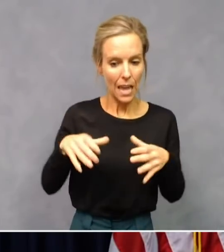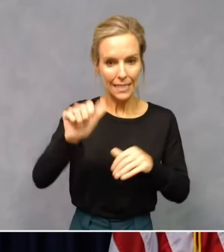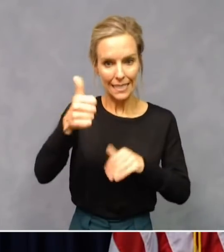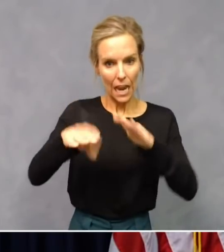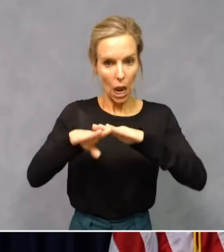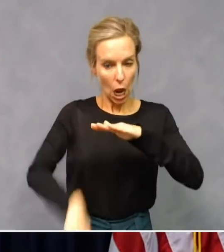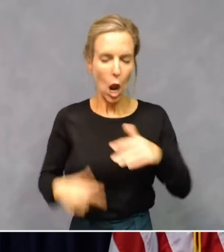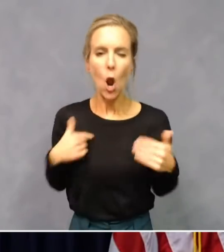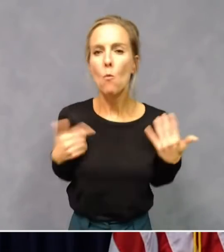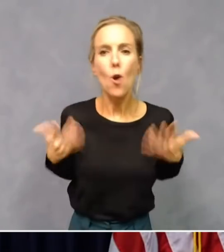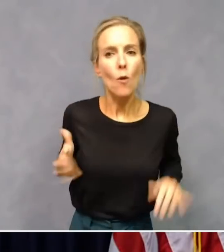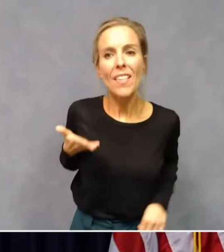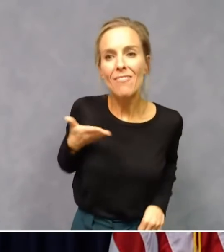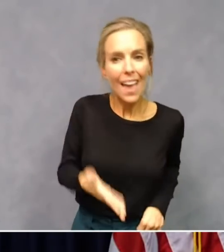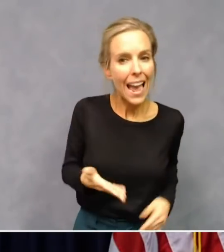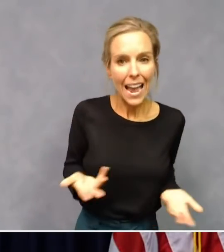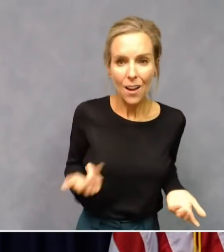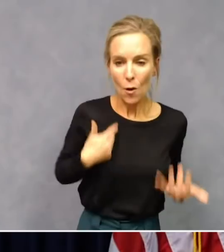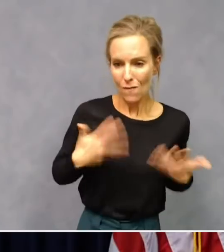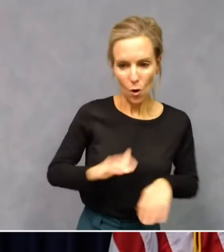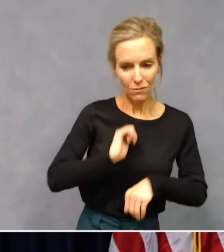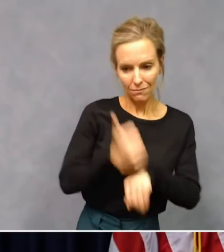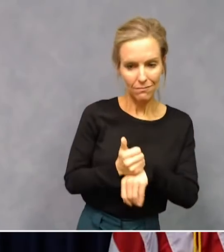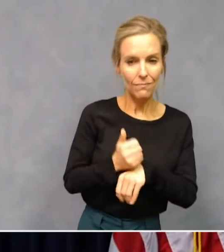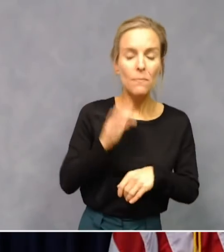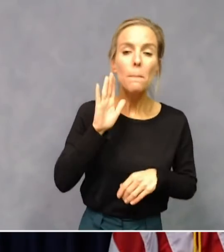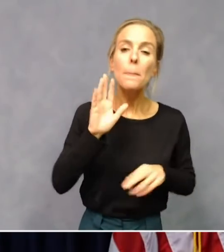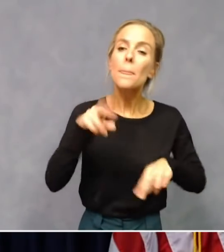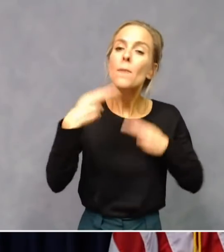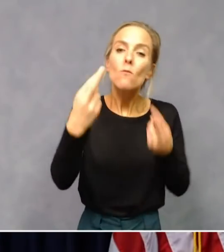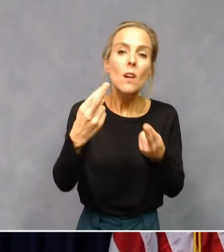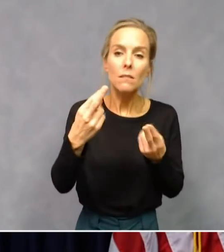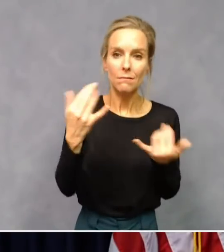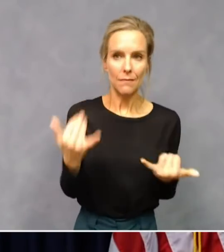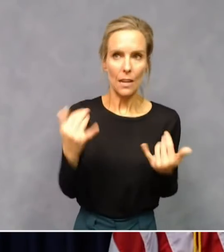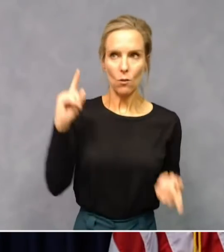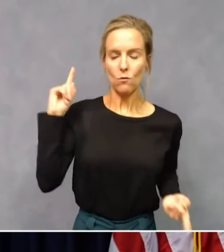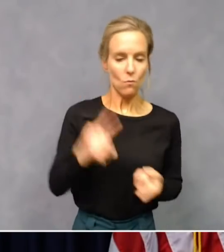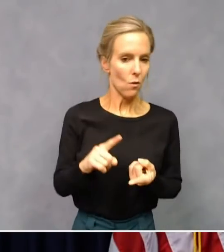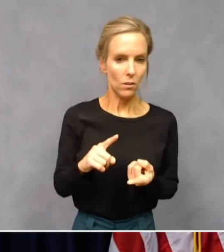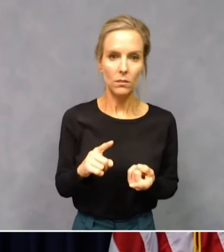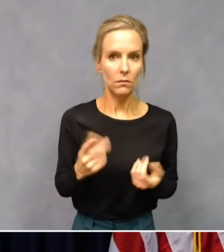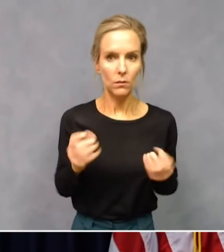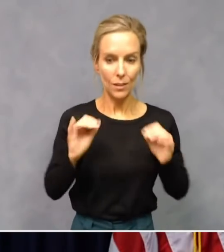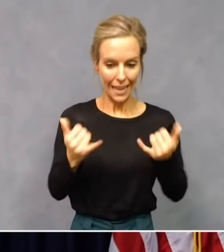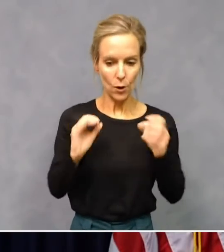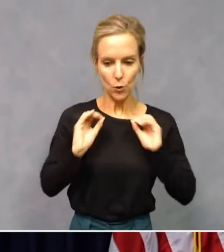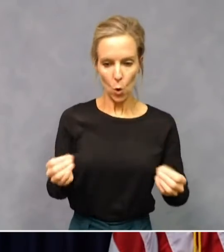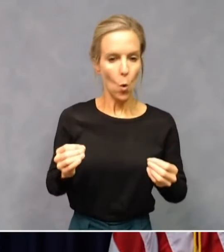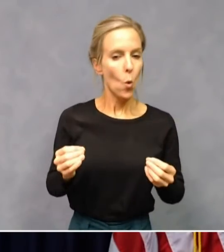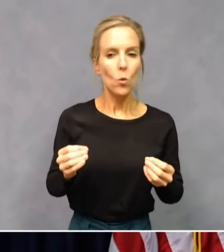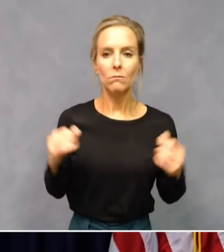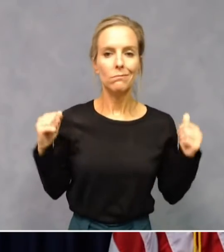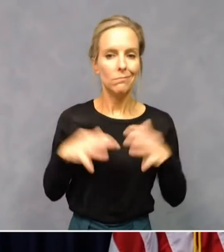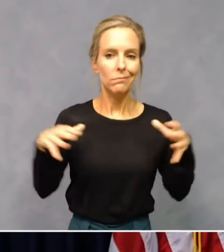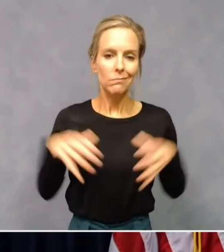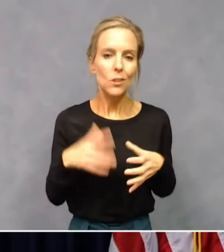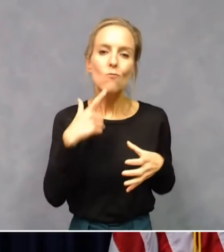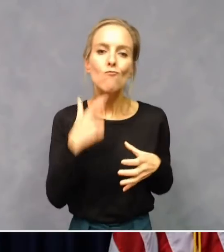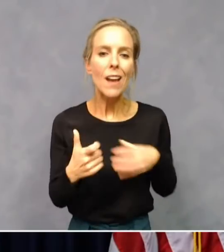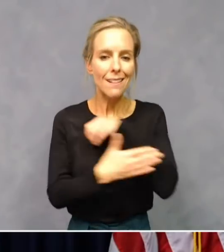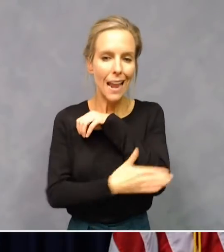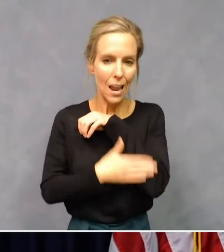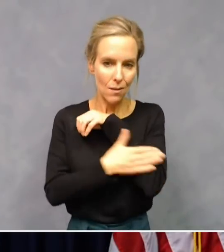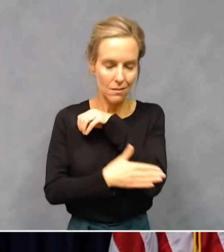there, and certainly our recommendation is even lower. It's no gatherings in red counties. When we look